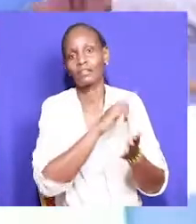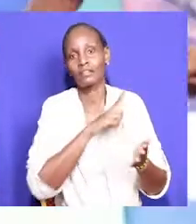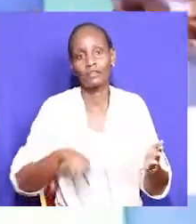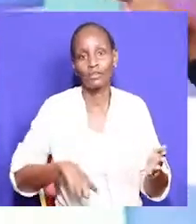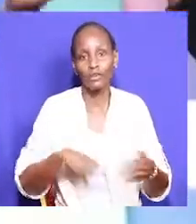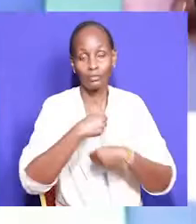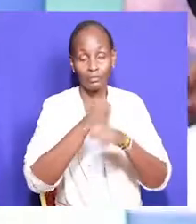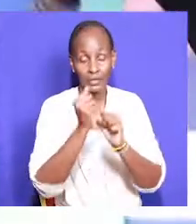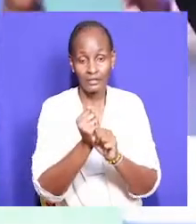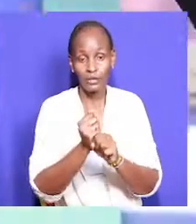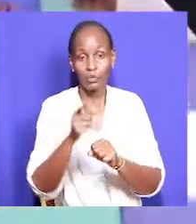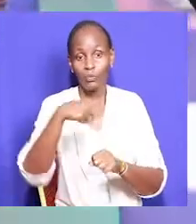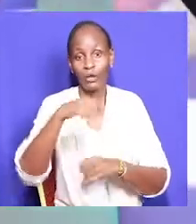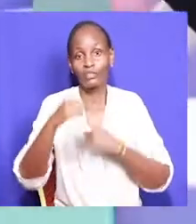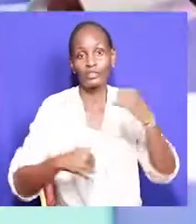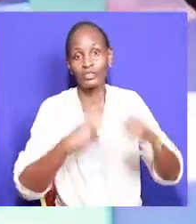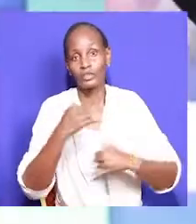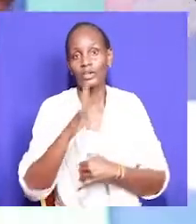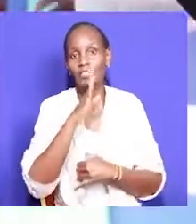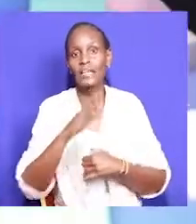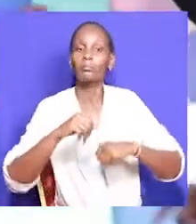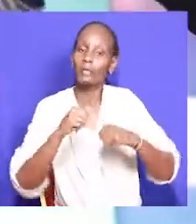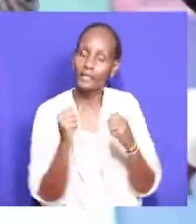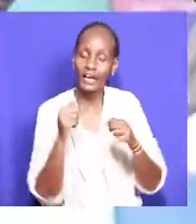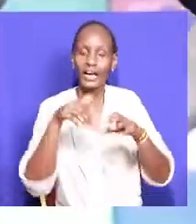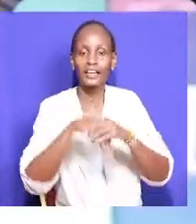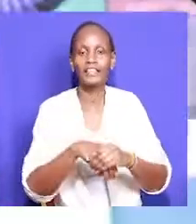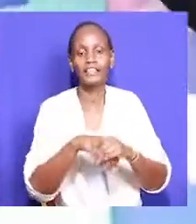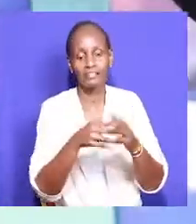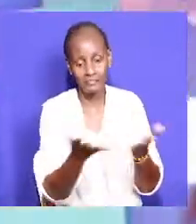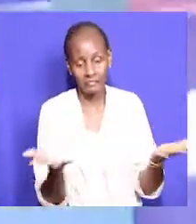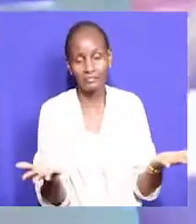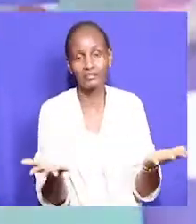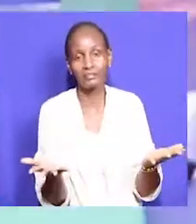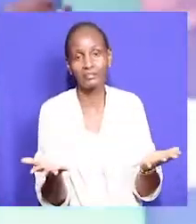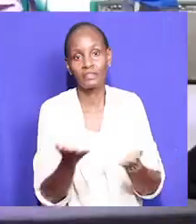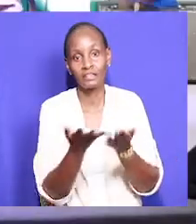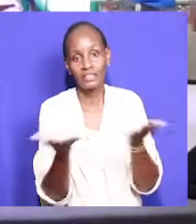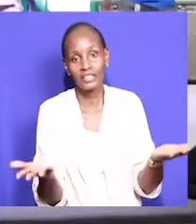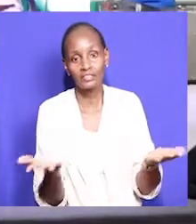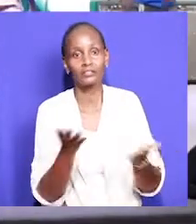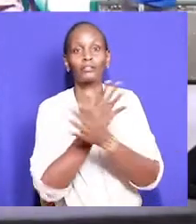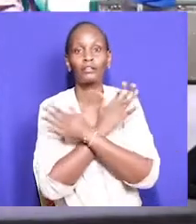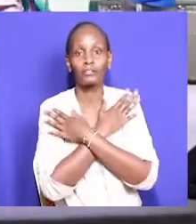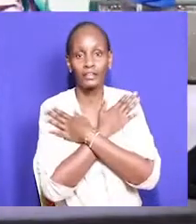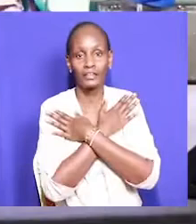Lord has made, we will rejoice and be glad in it.